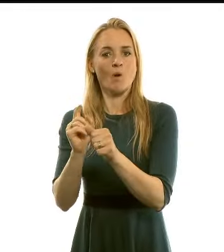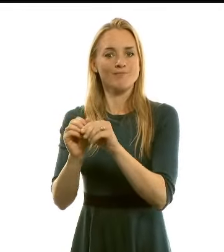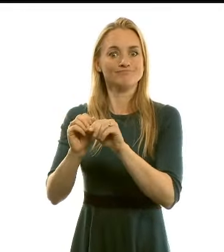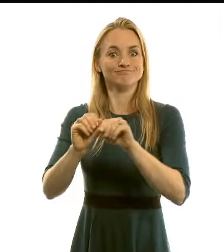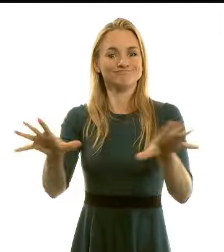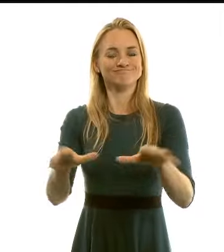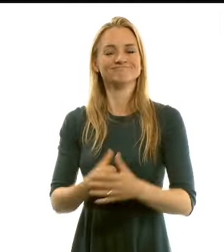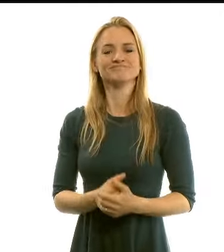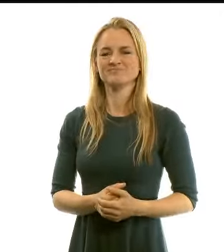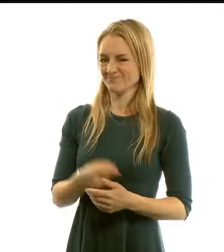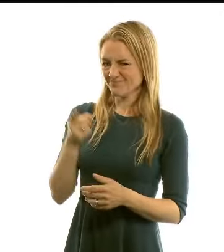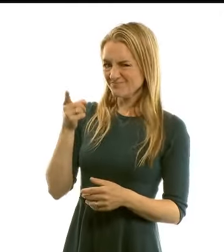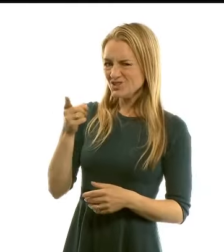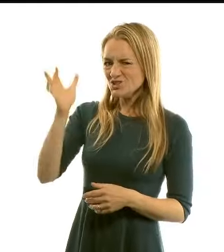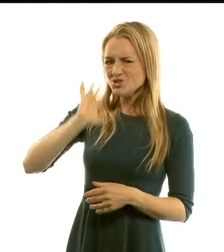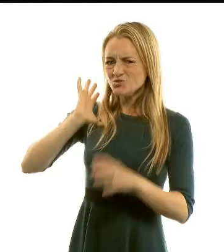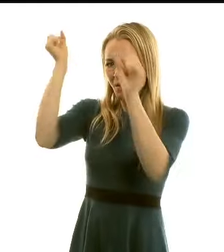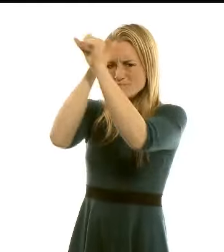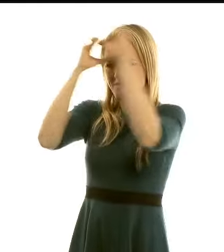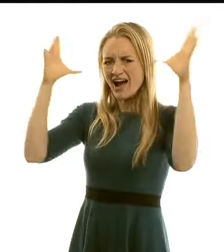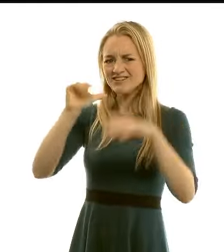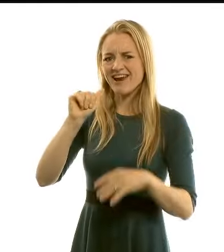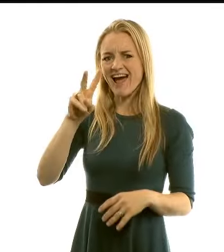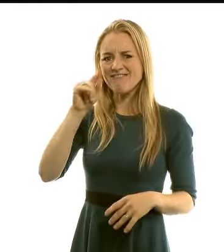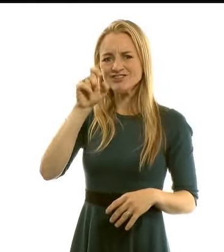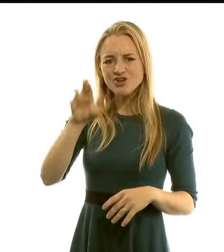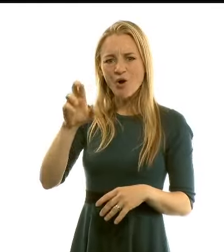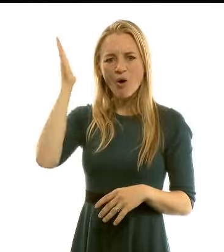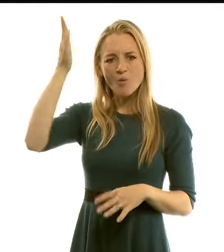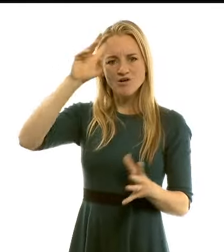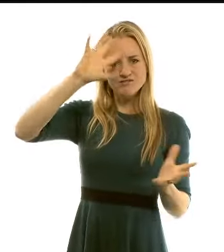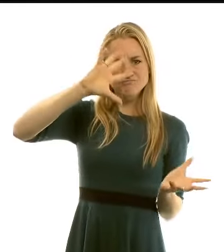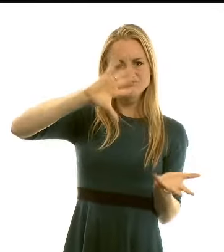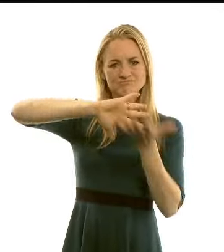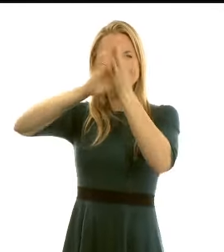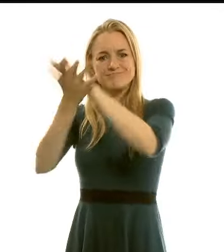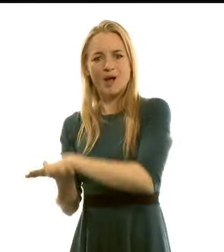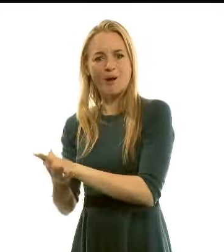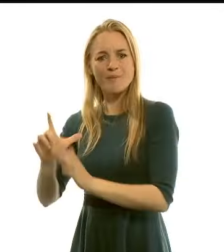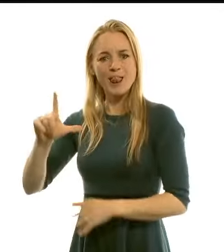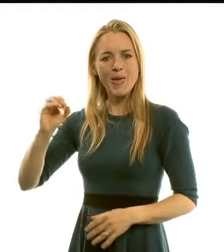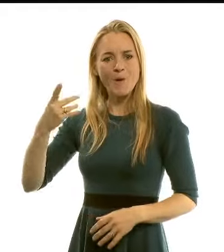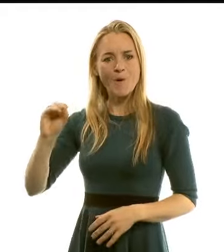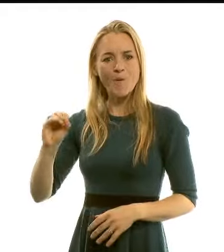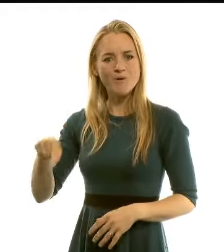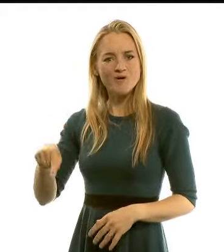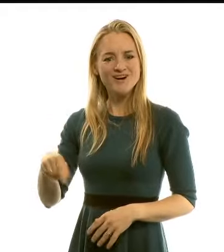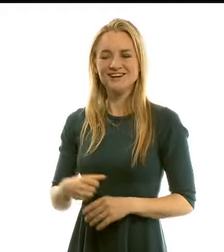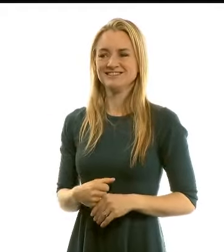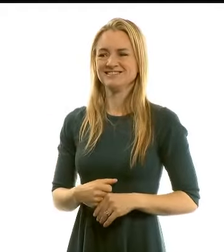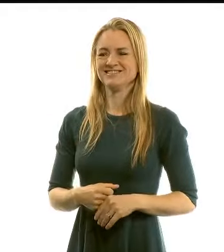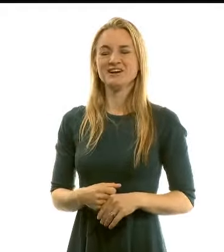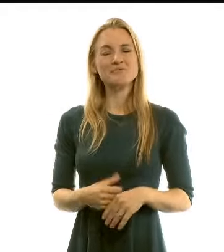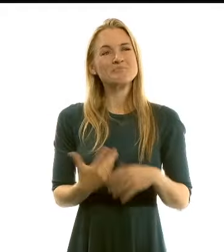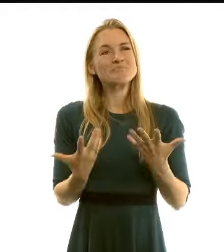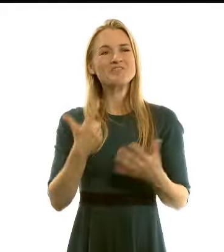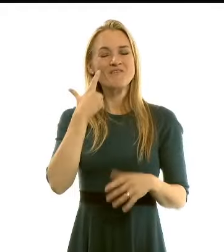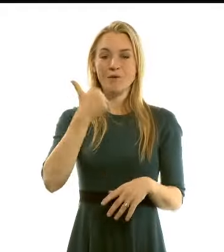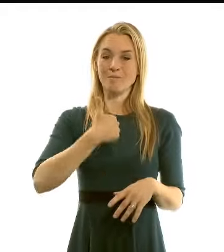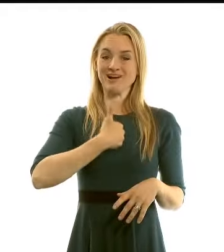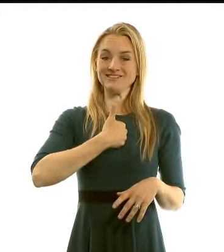movie like Avatar could be recreated in humble Lego brick form? You know, for me, it's a